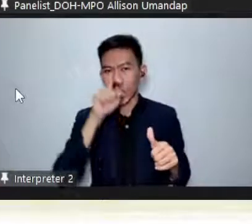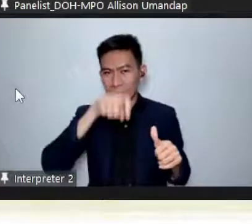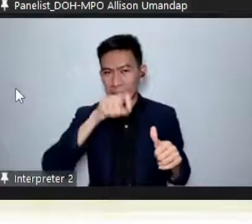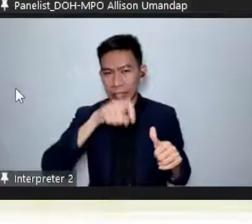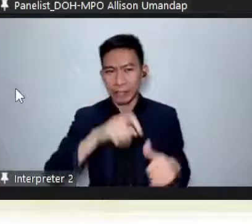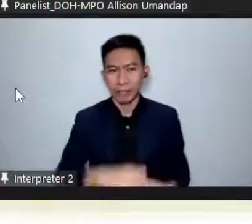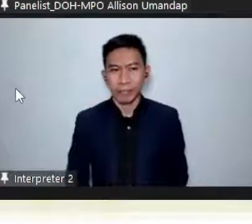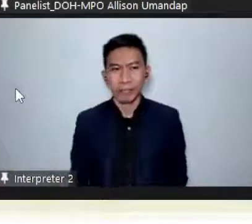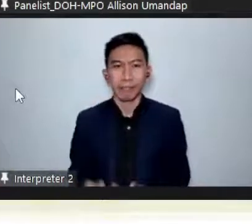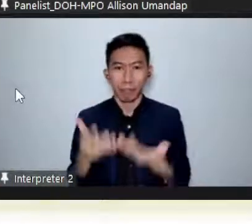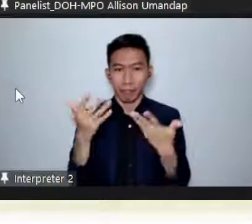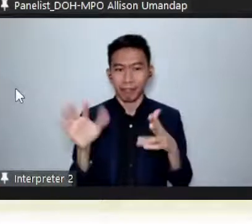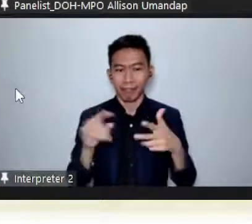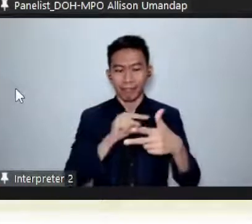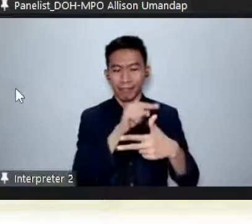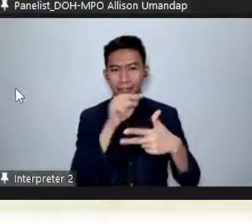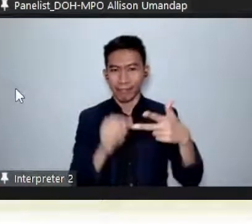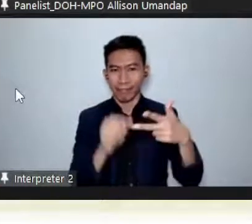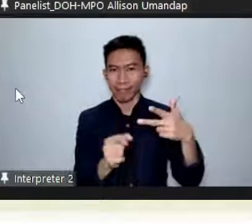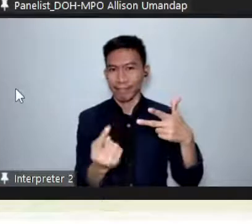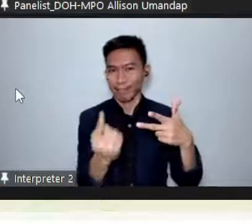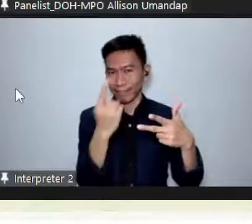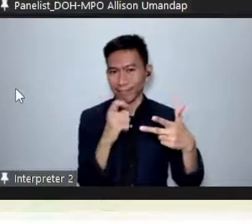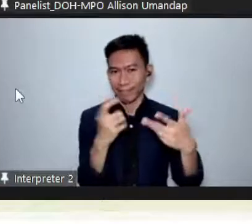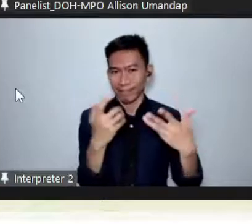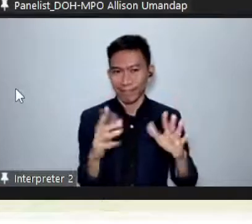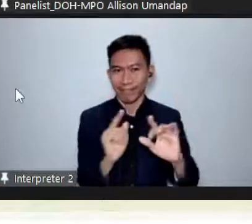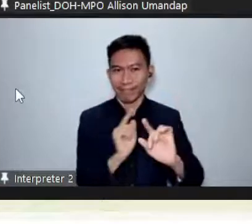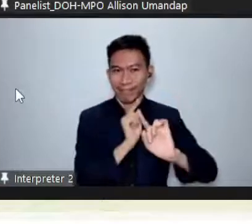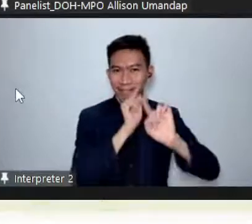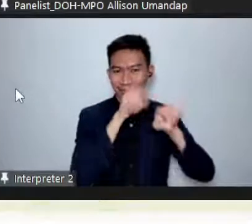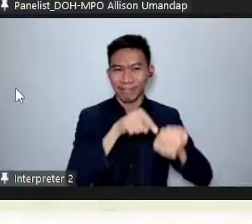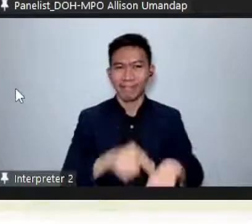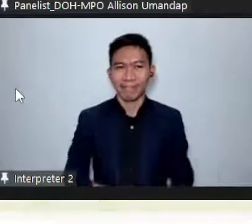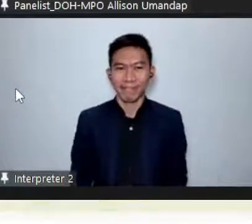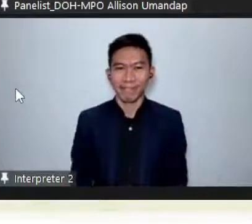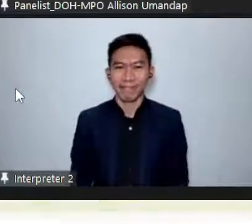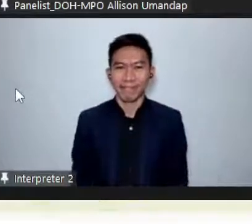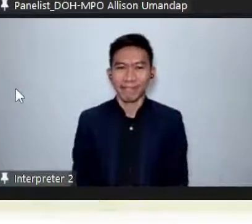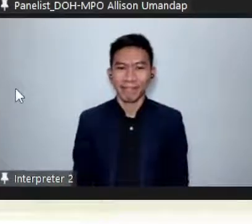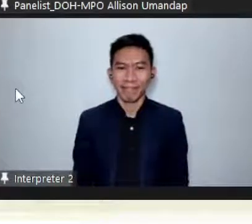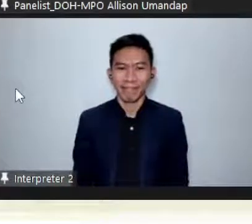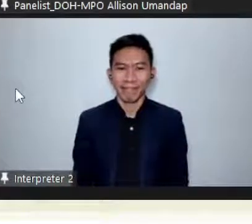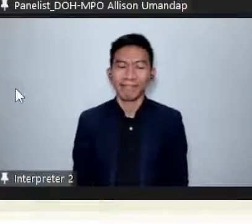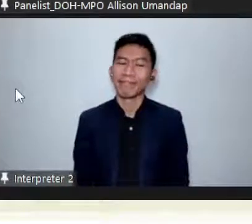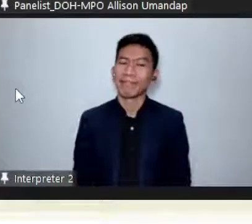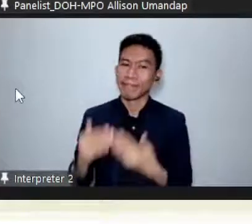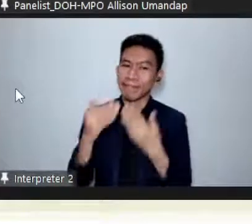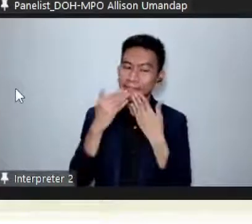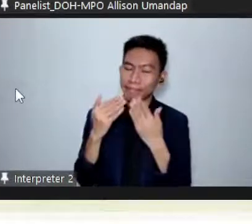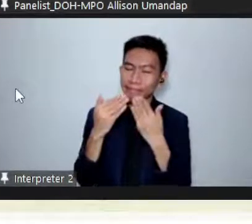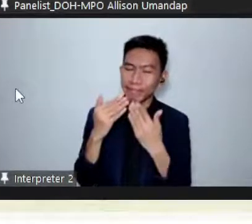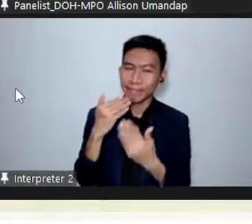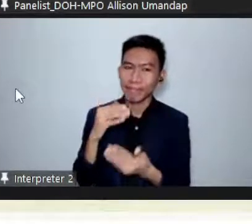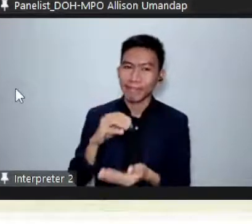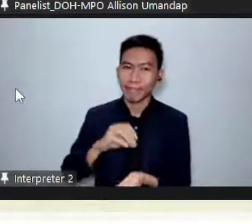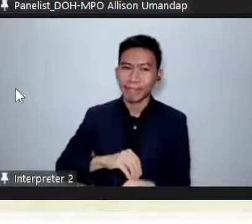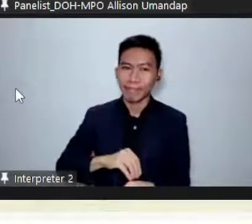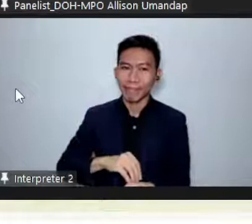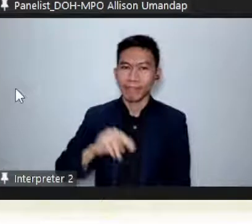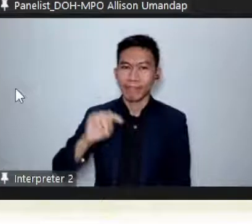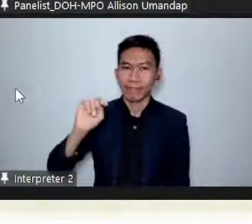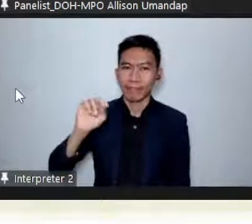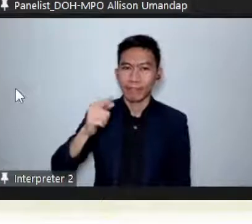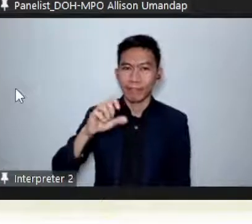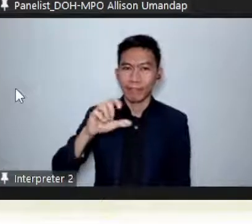So that's it, the 3 questions and the 3 answers. Okay, thank you very much, Dr. Nalanghel. We'll get